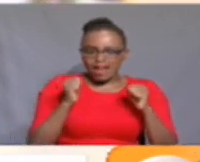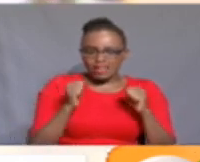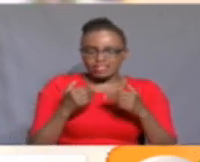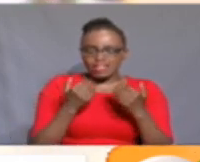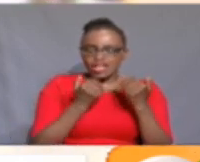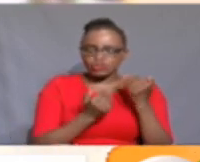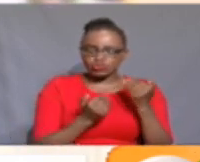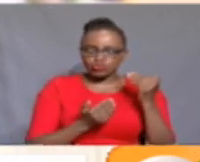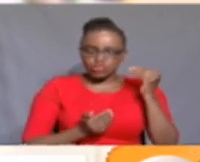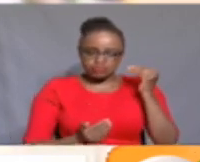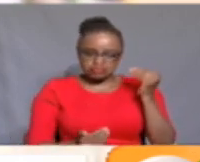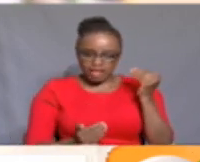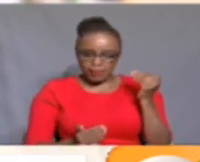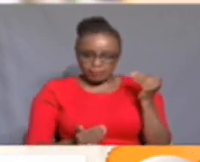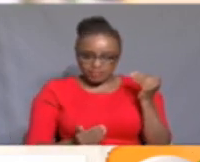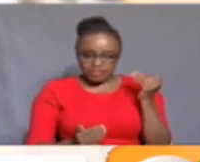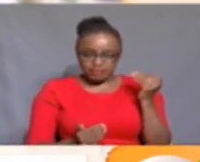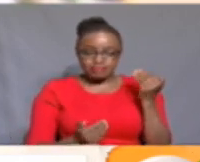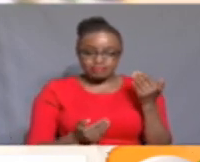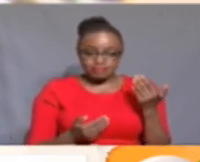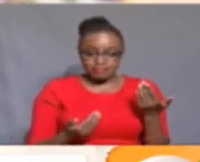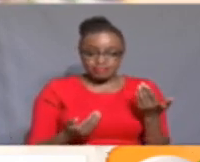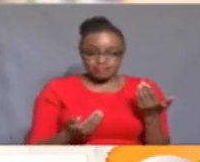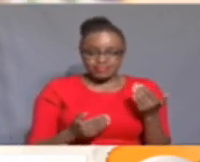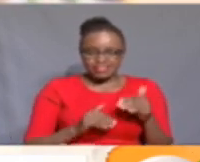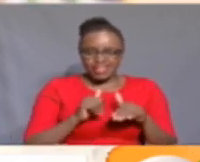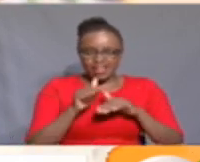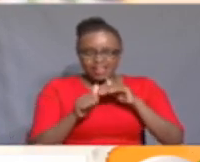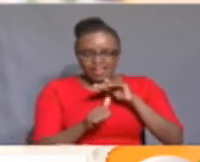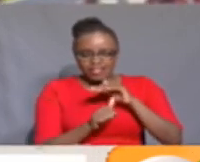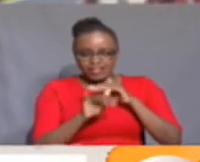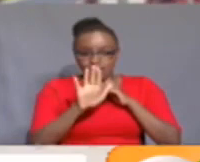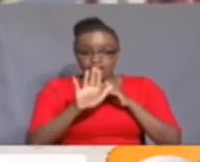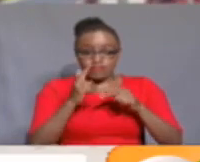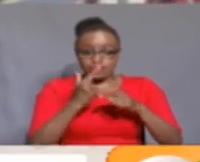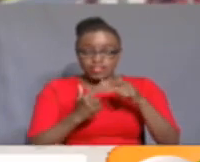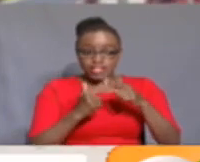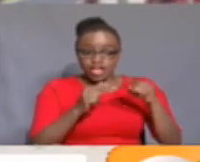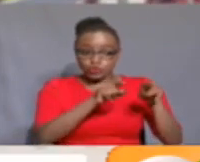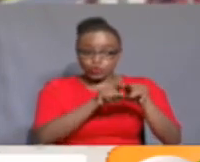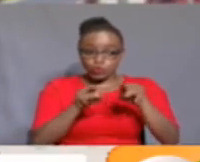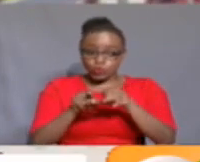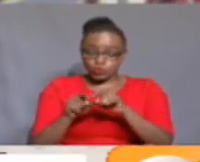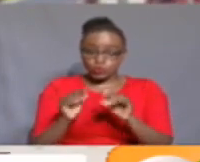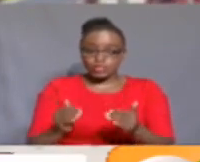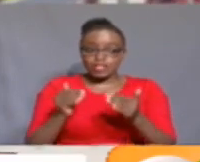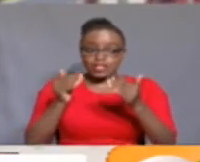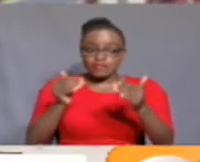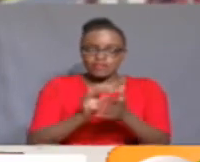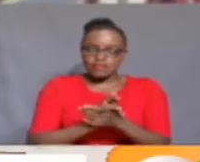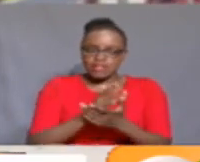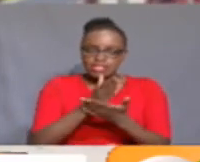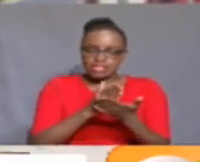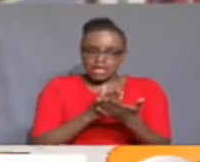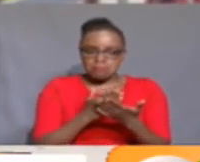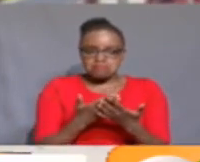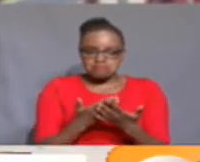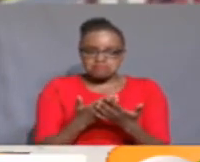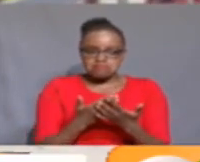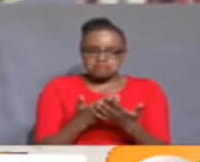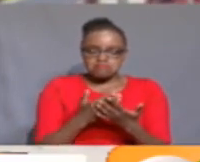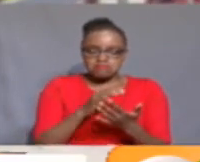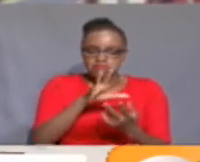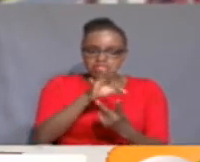malaria na watoto wachanga, watoto chini ya miaka tano. also deliver some